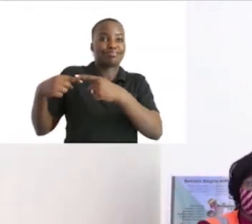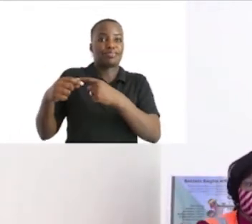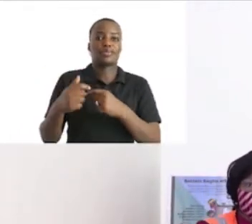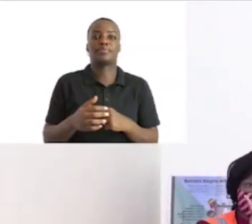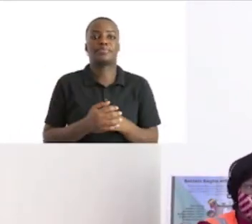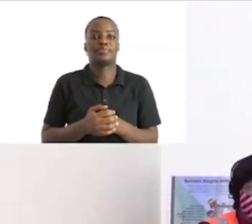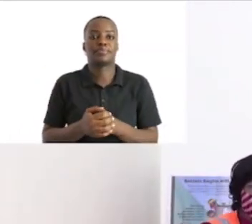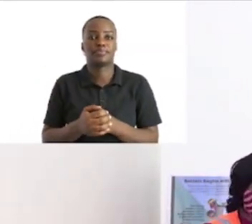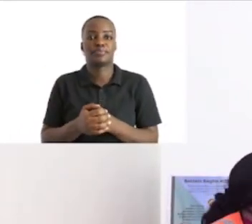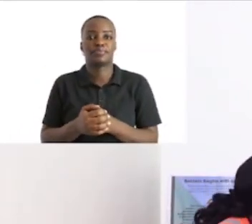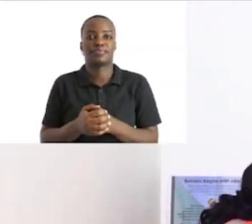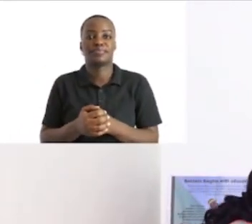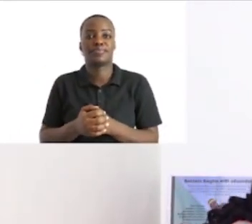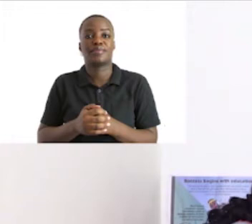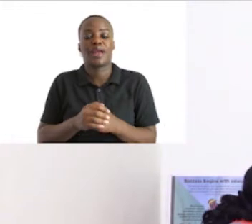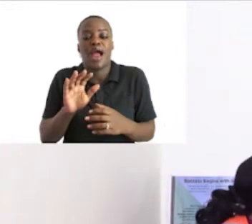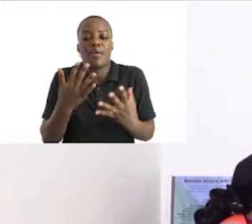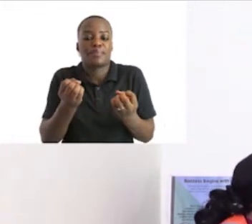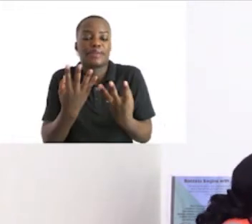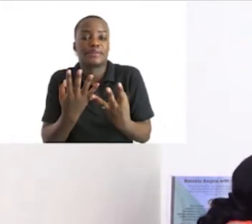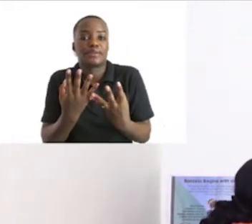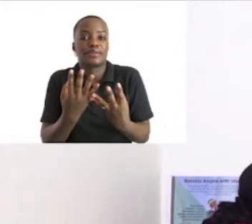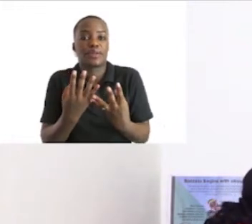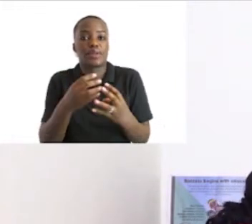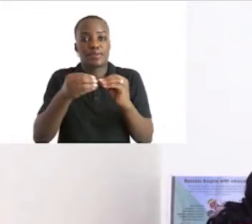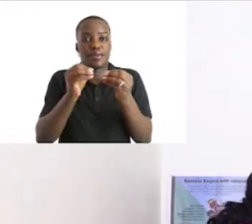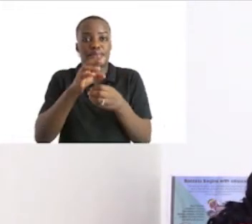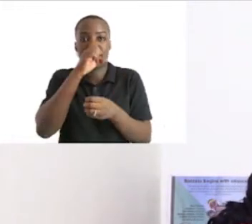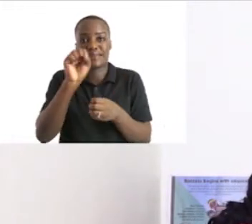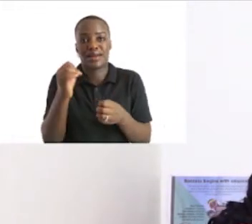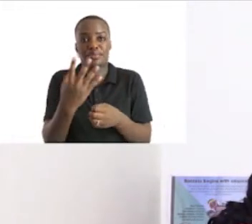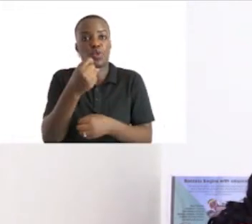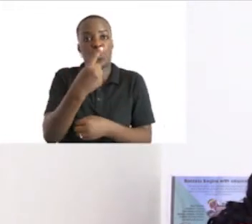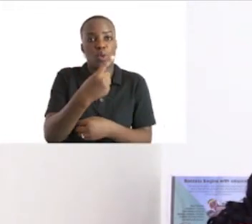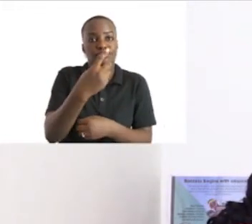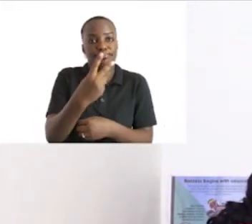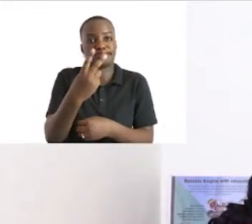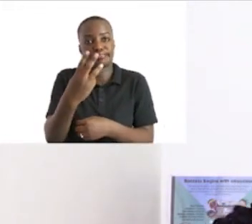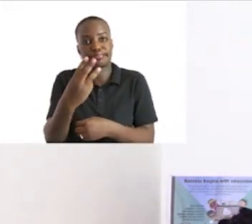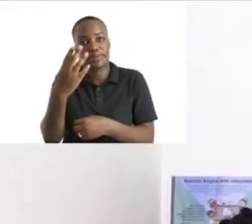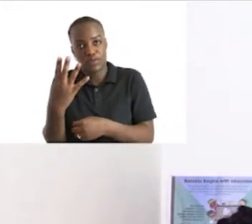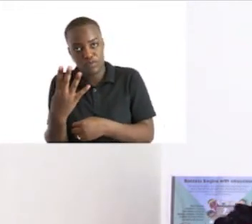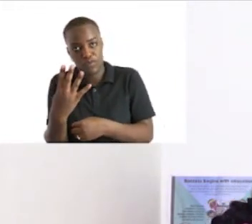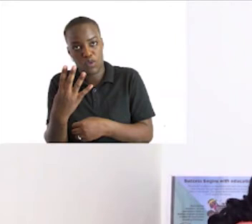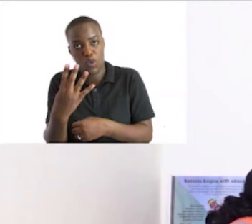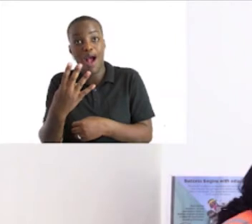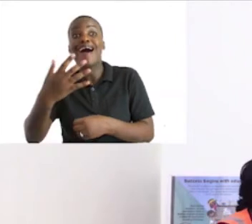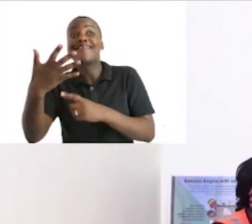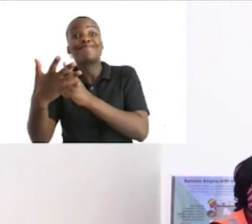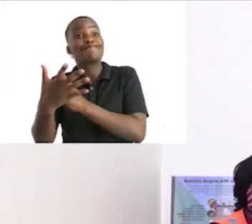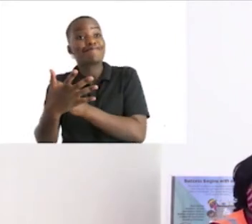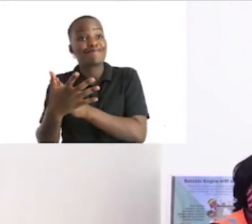many numbers are missing in between each of these numbers. So we have 1, 2, 3, 4. Then we get